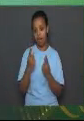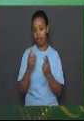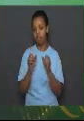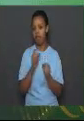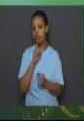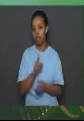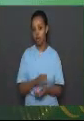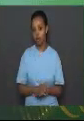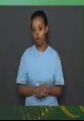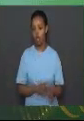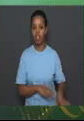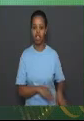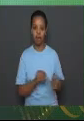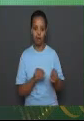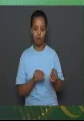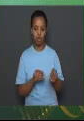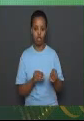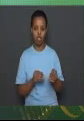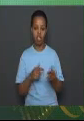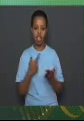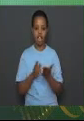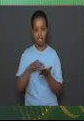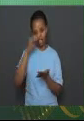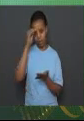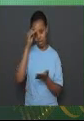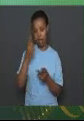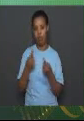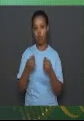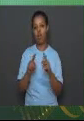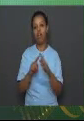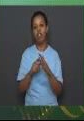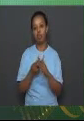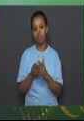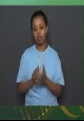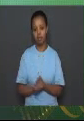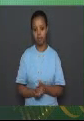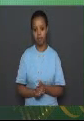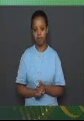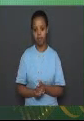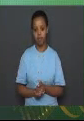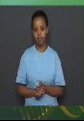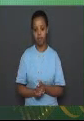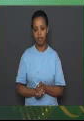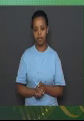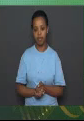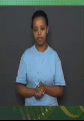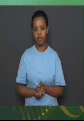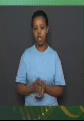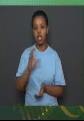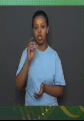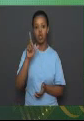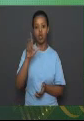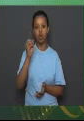Students, let us begin the lesson with an activity. What is